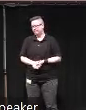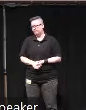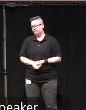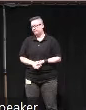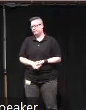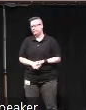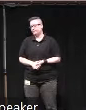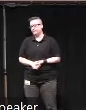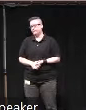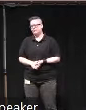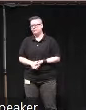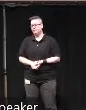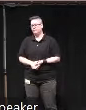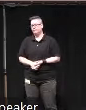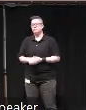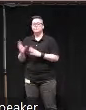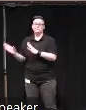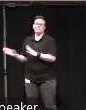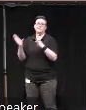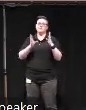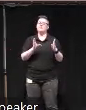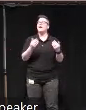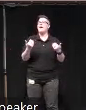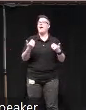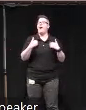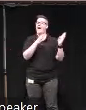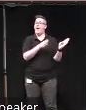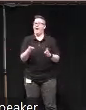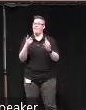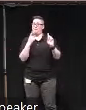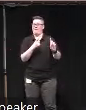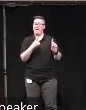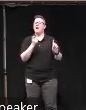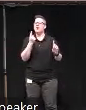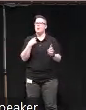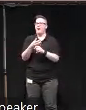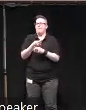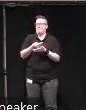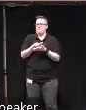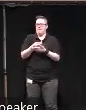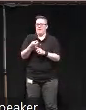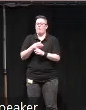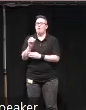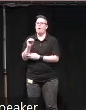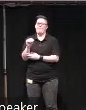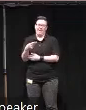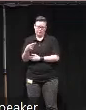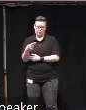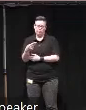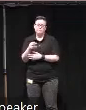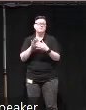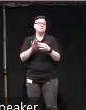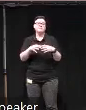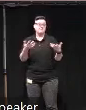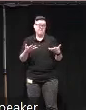And we have a very ambitious plan through the funds that we have received through OMH in